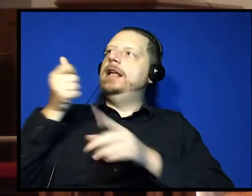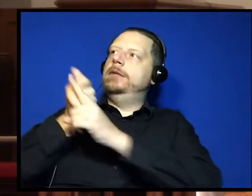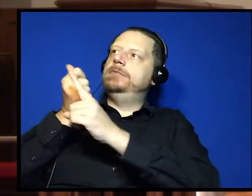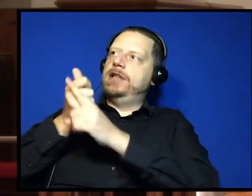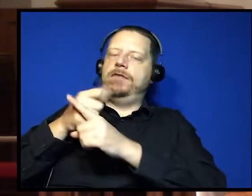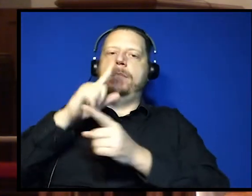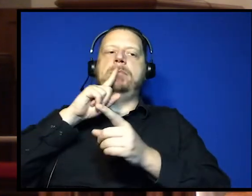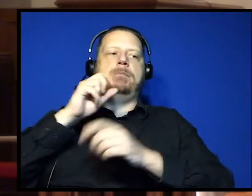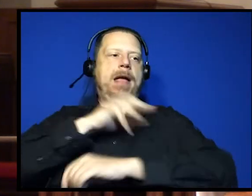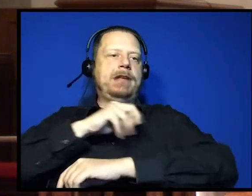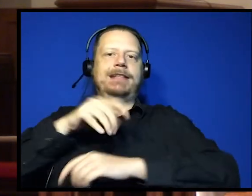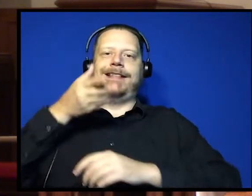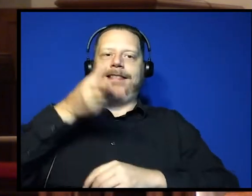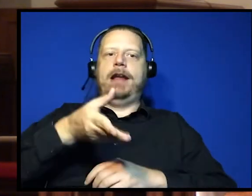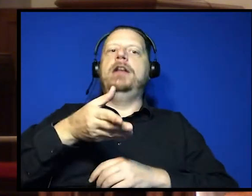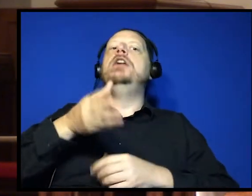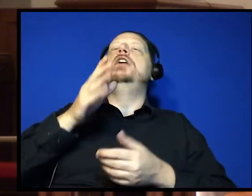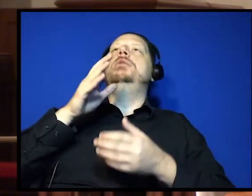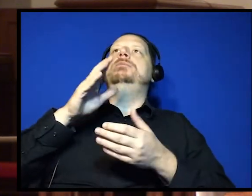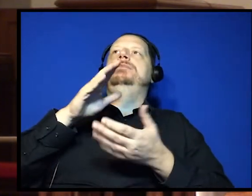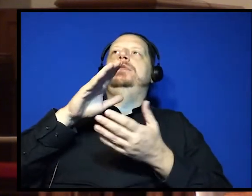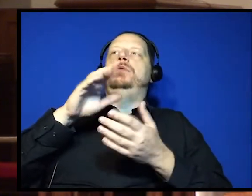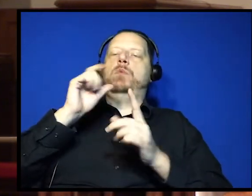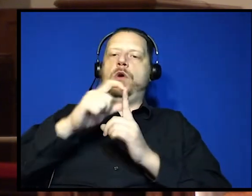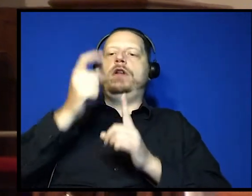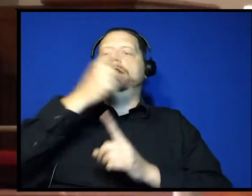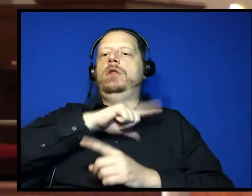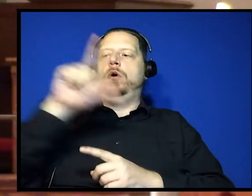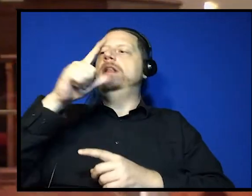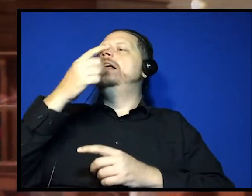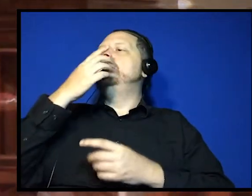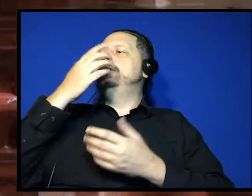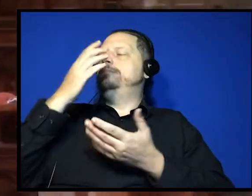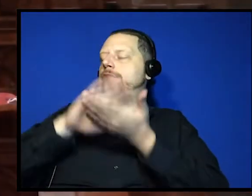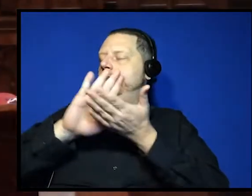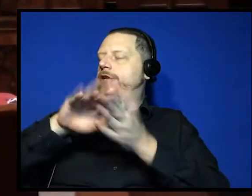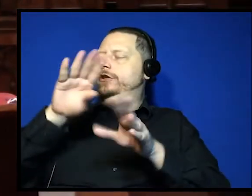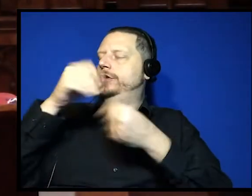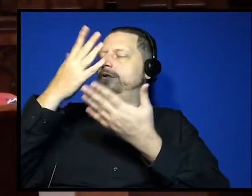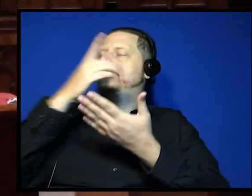gospel of the Lord. Praise to you, Lord Jesus Christ.